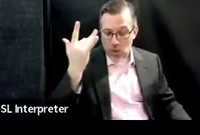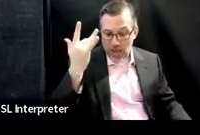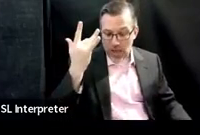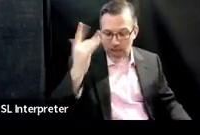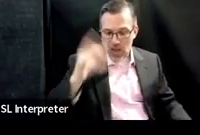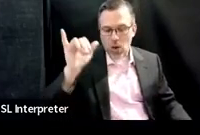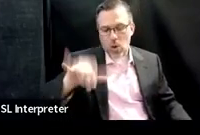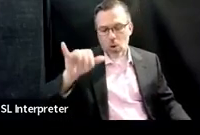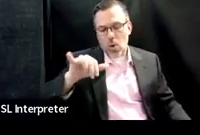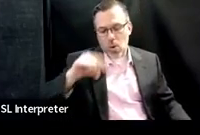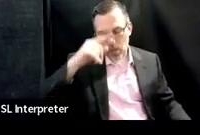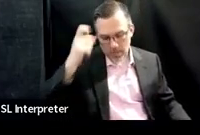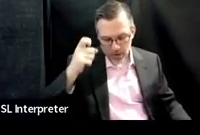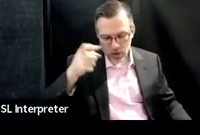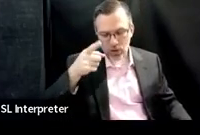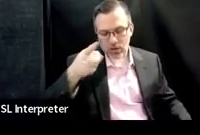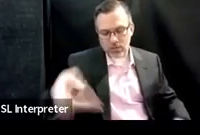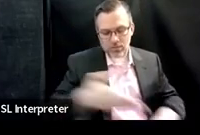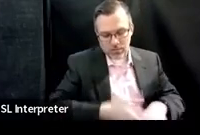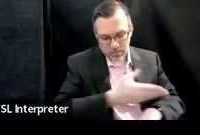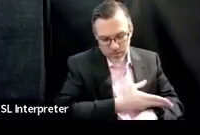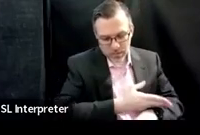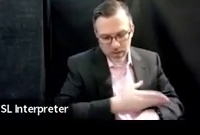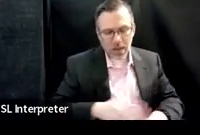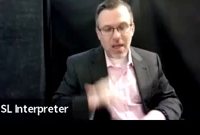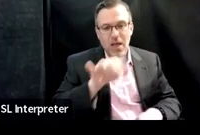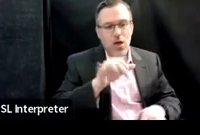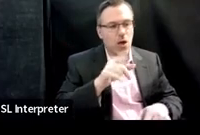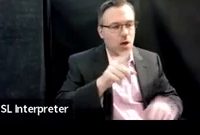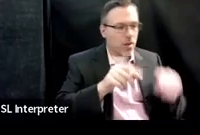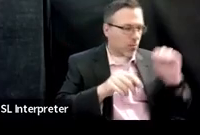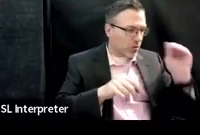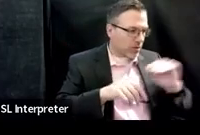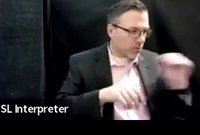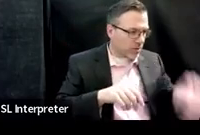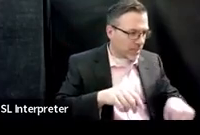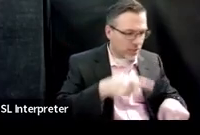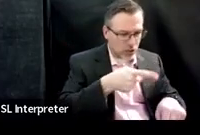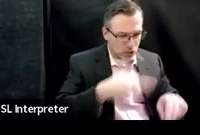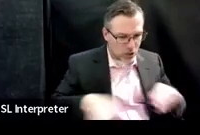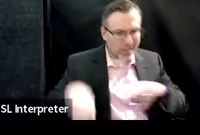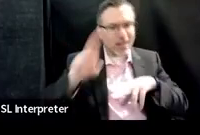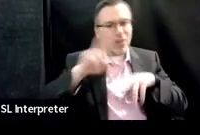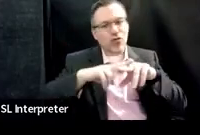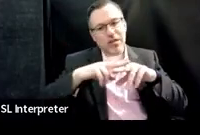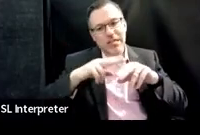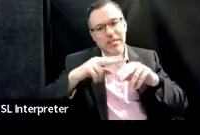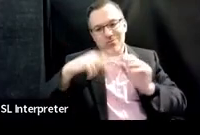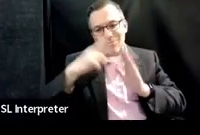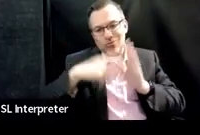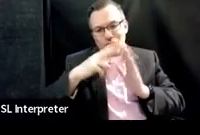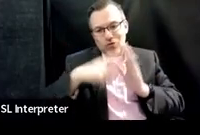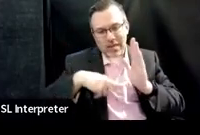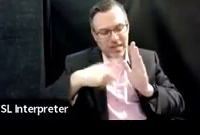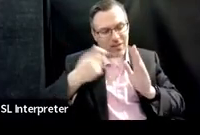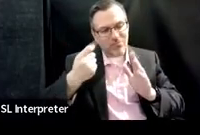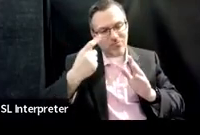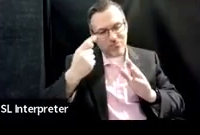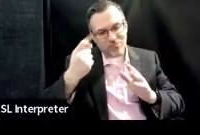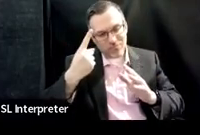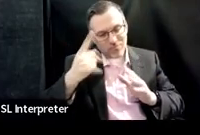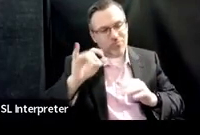making progress. See, they went from this percentage to this percentage and they're reading accuracy. That's great. So we want to continue with